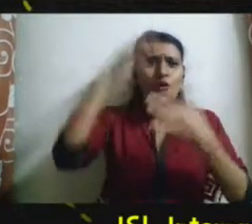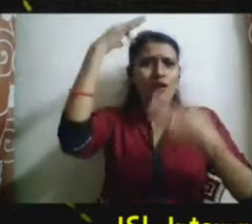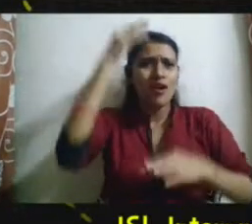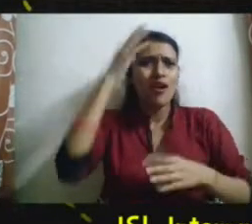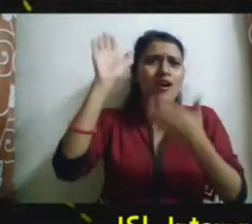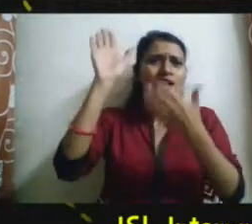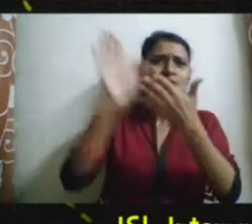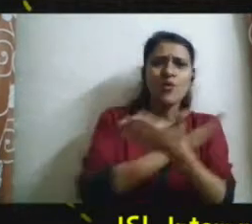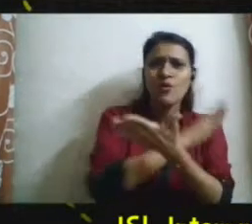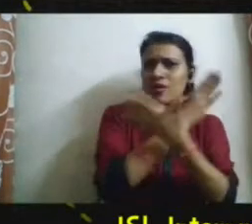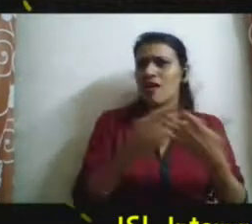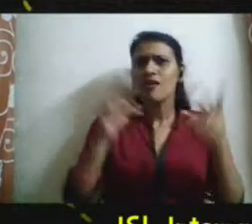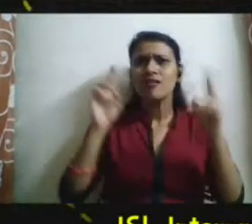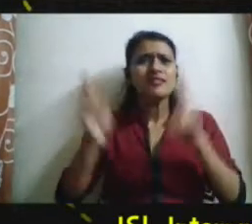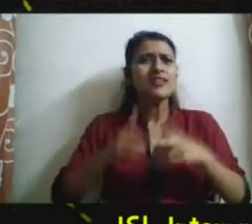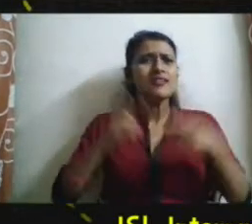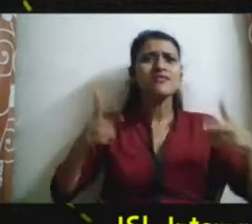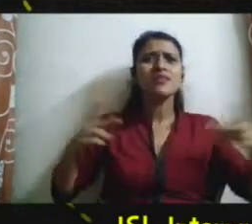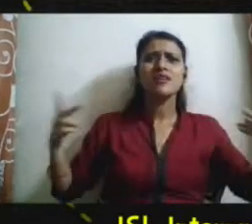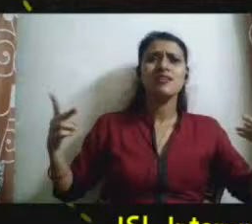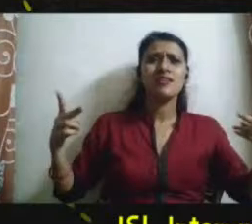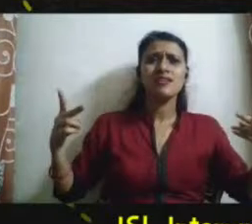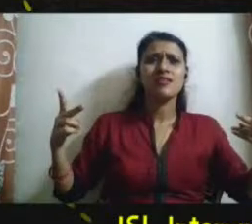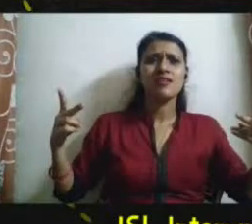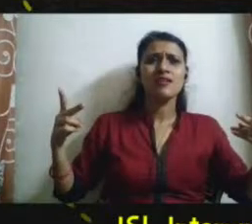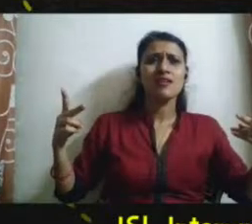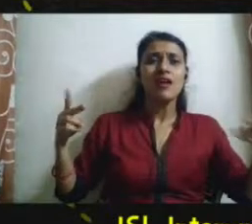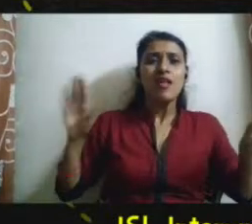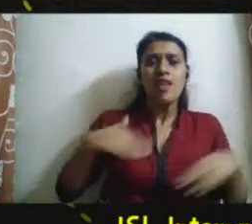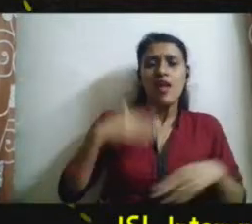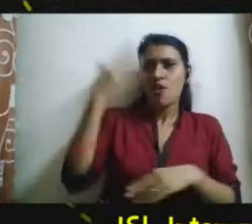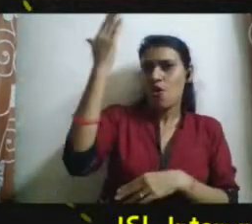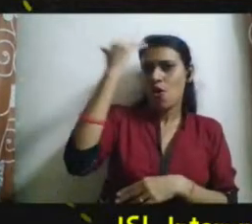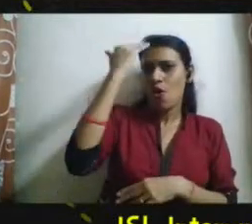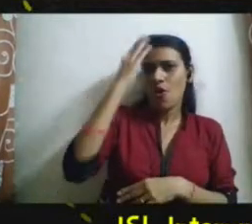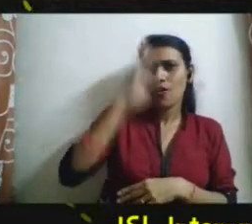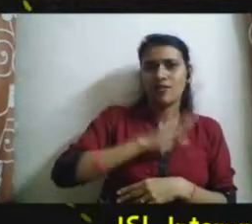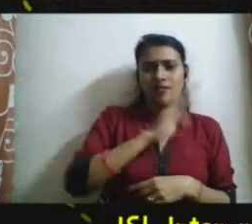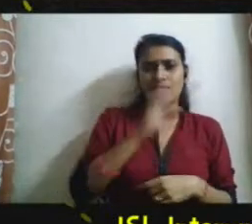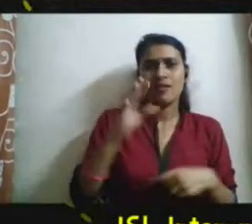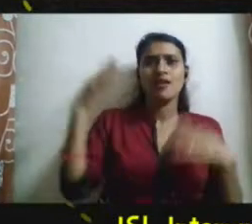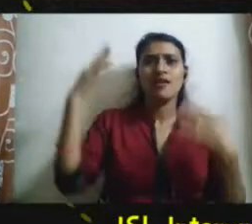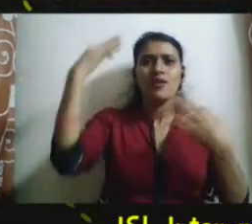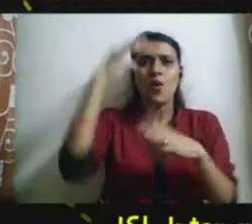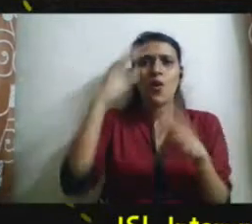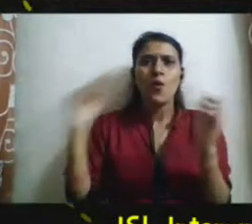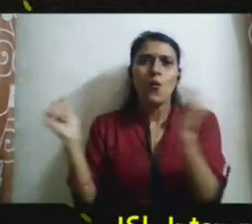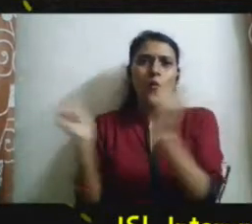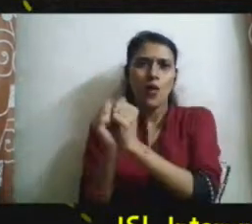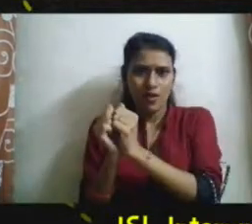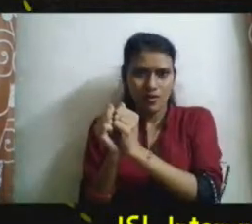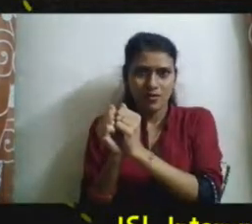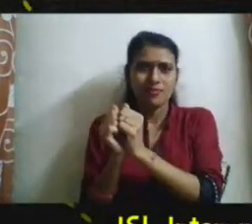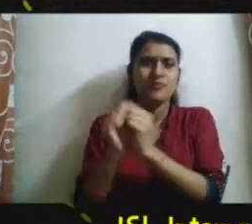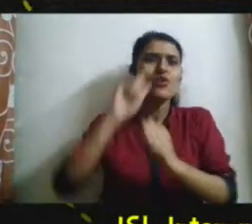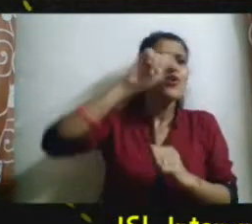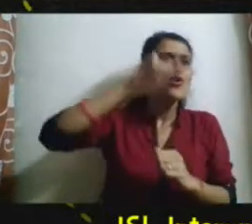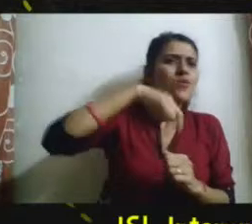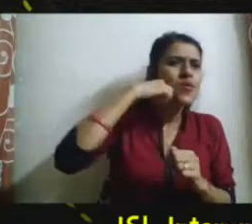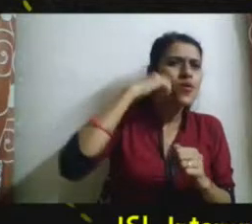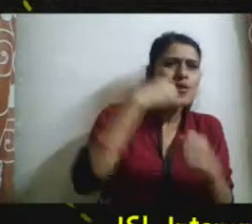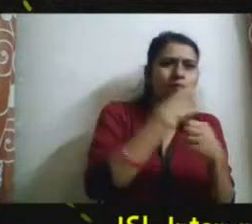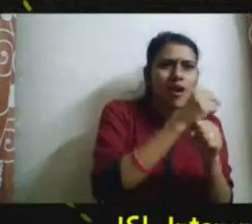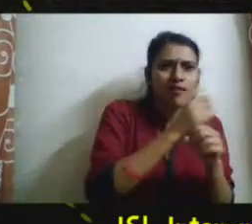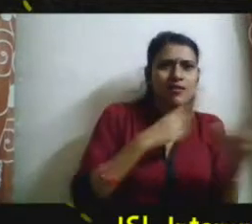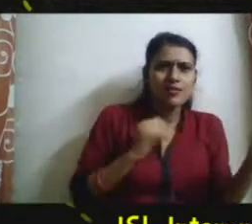me. And then I got invited to work with dancers, to work with filmmakers, to create